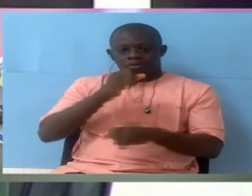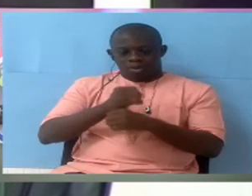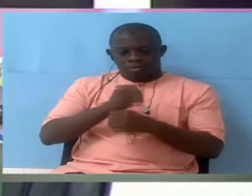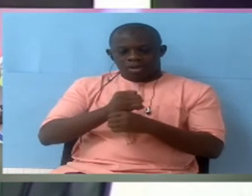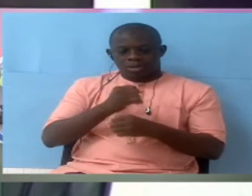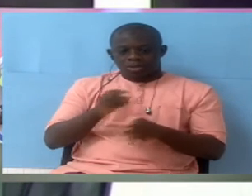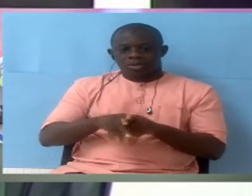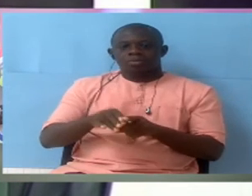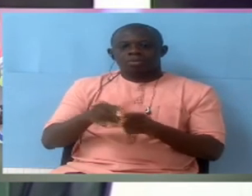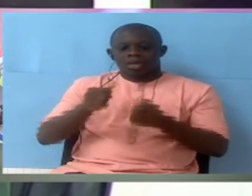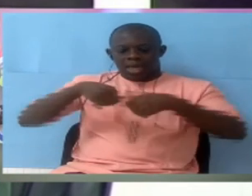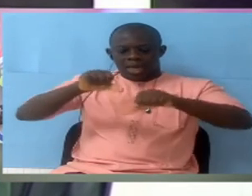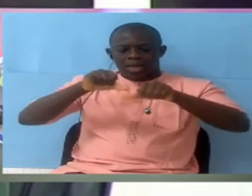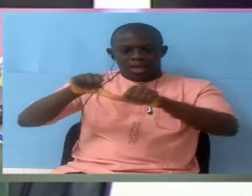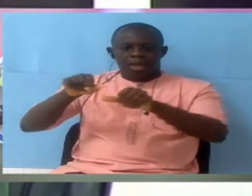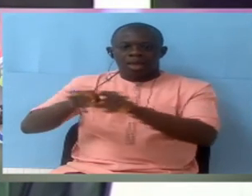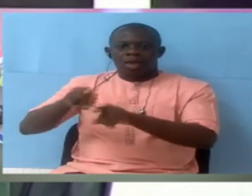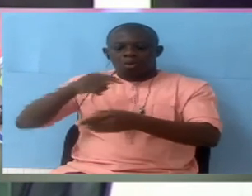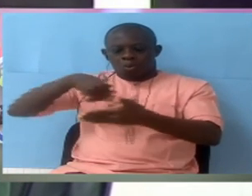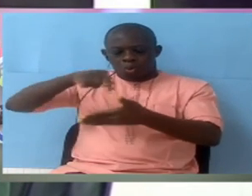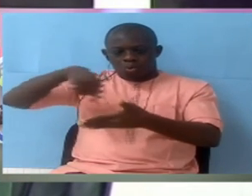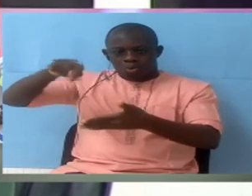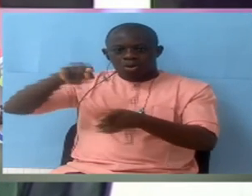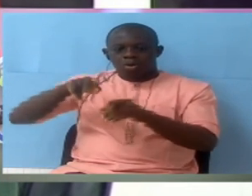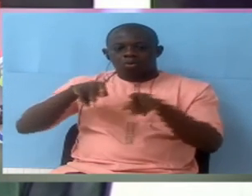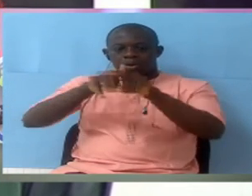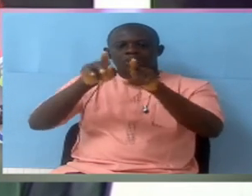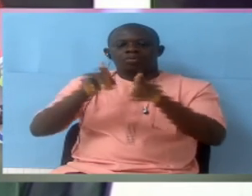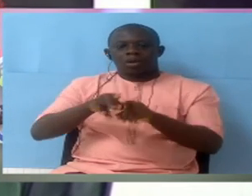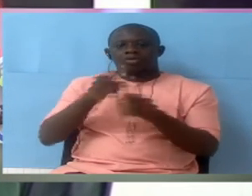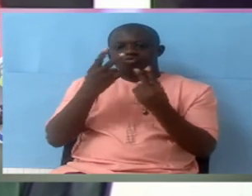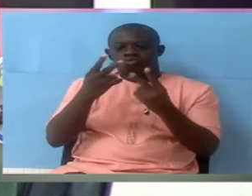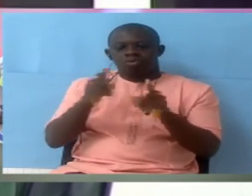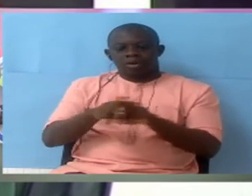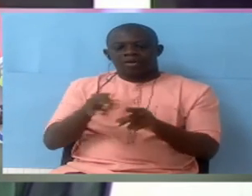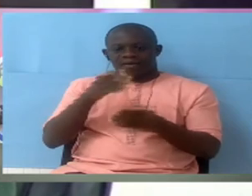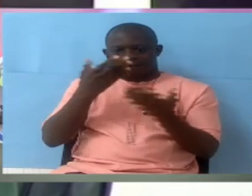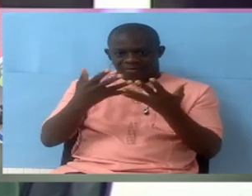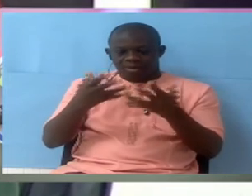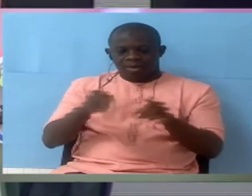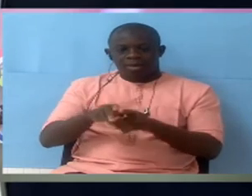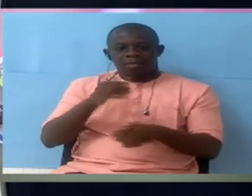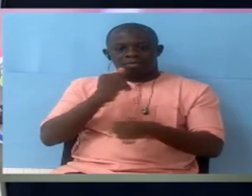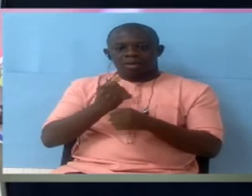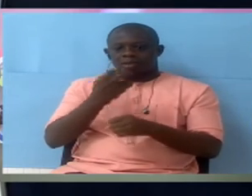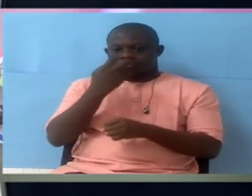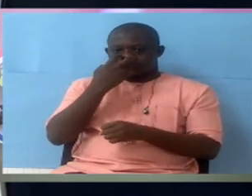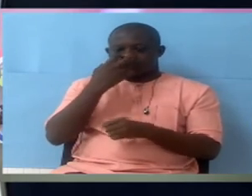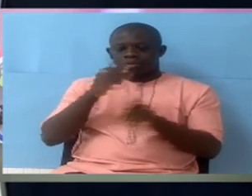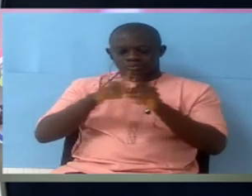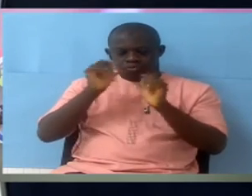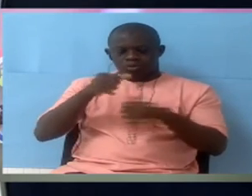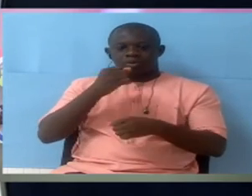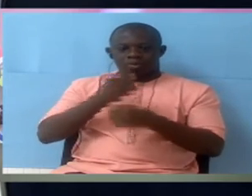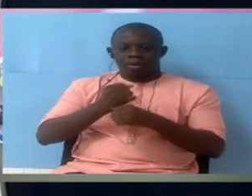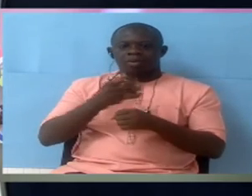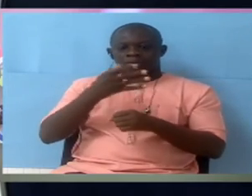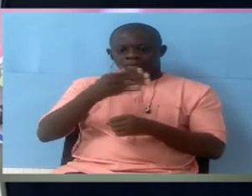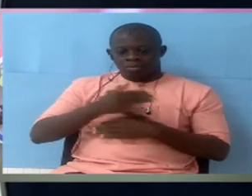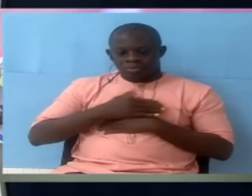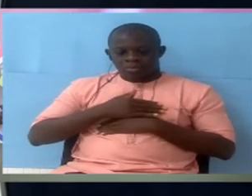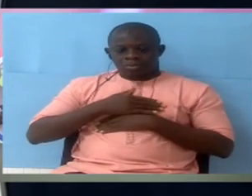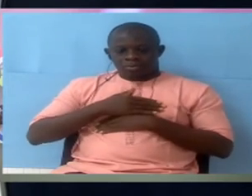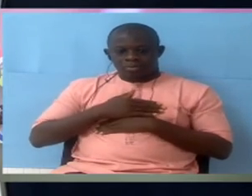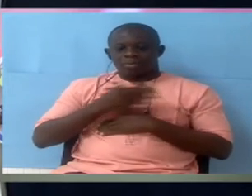fingers. Ci la fexé bi bu na pax ak suma ñaari baramé. I was breathing. Ma ngi don noki. When the plastic bag